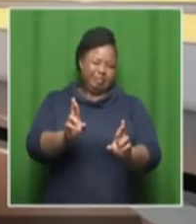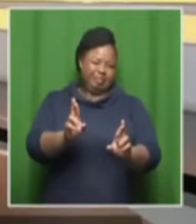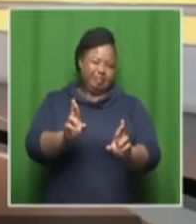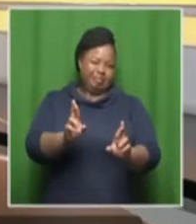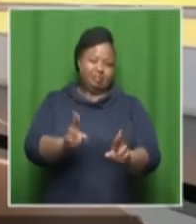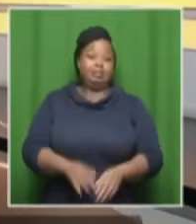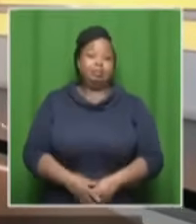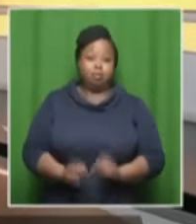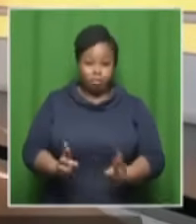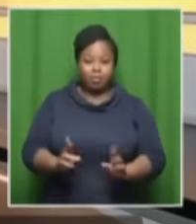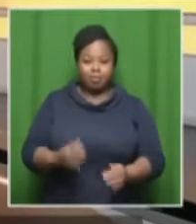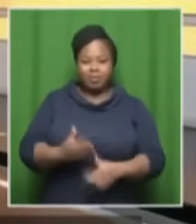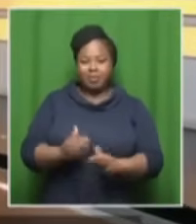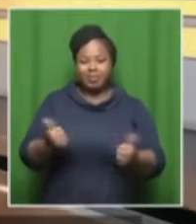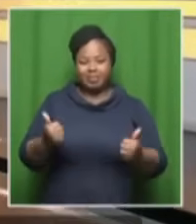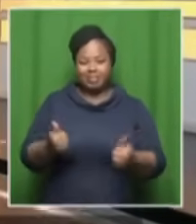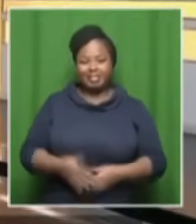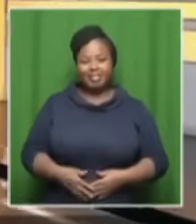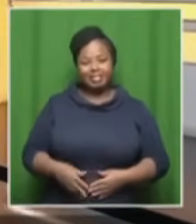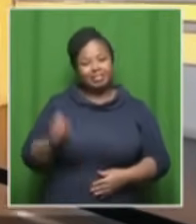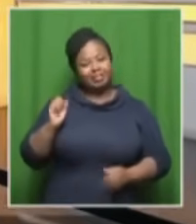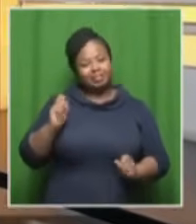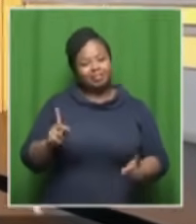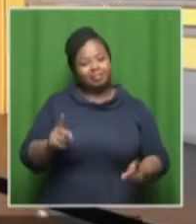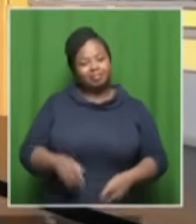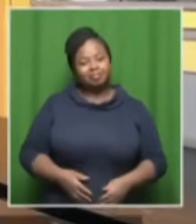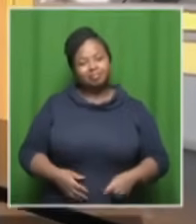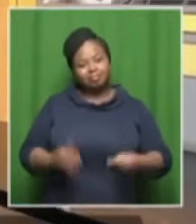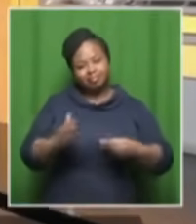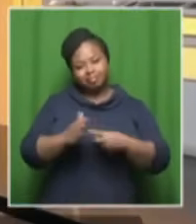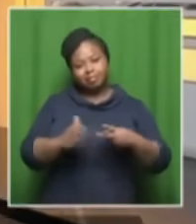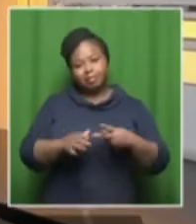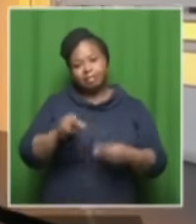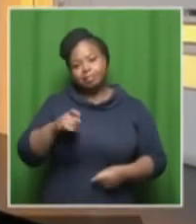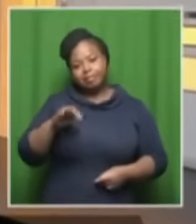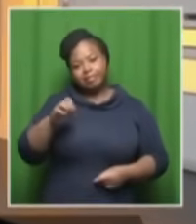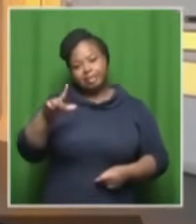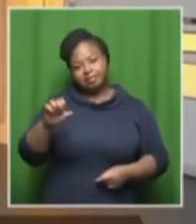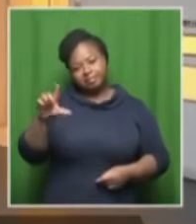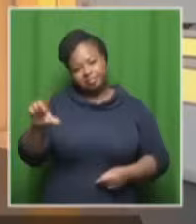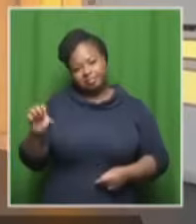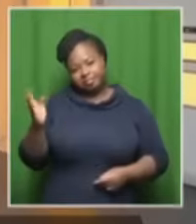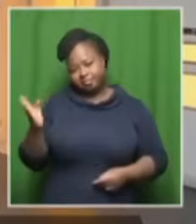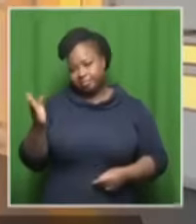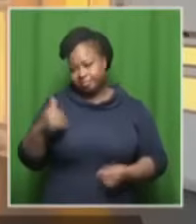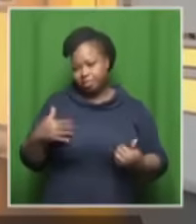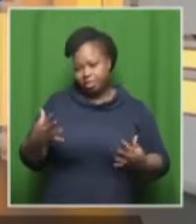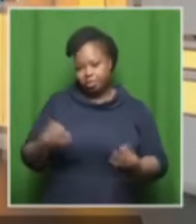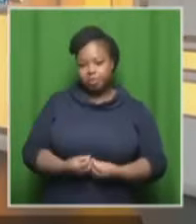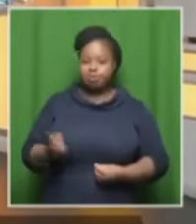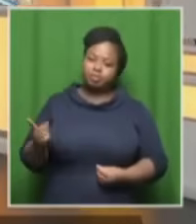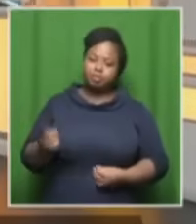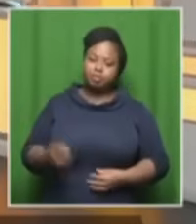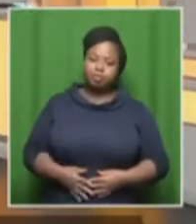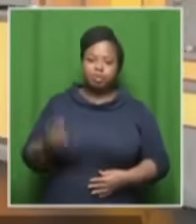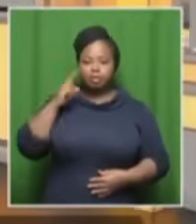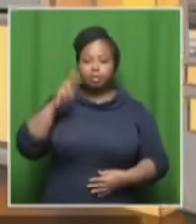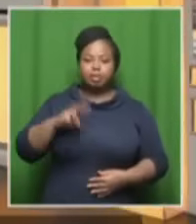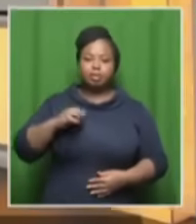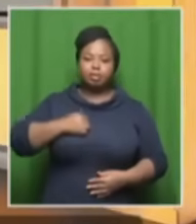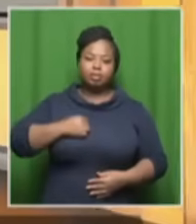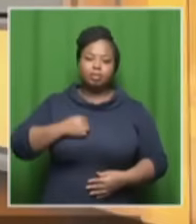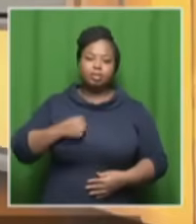I'm holding my thumbs that everything works out perfectly. So one by one, Simamkele, let me begin with you, because from my perspective, you're the top of